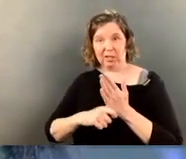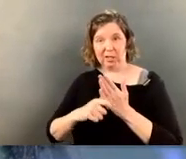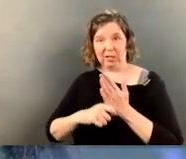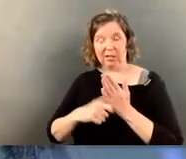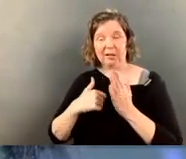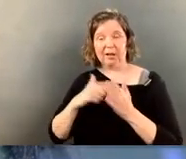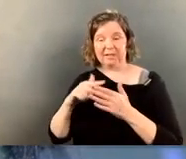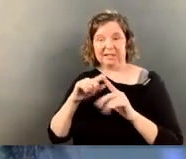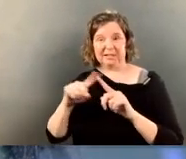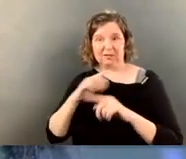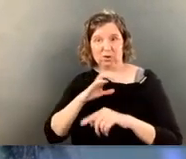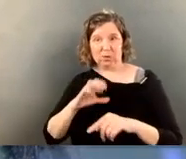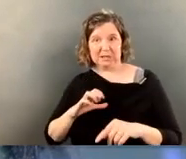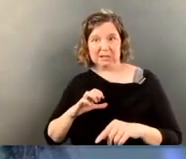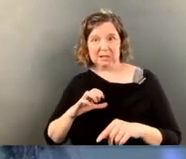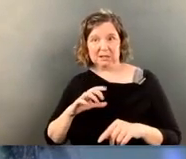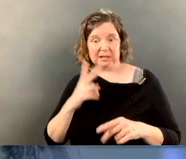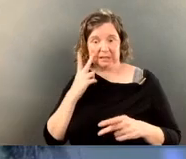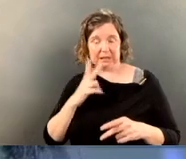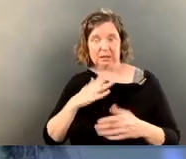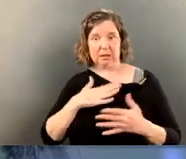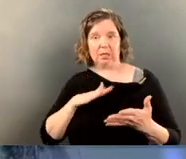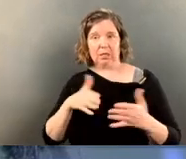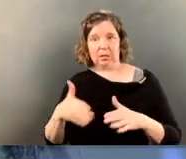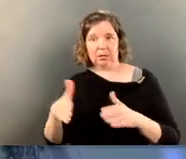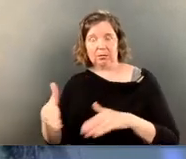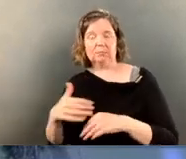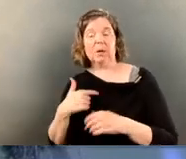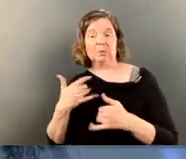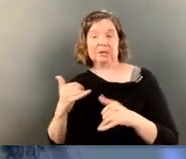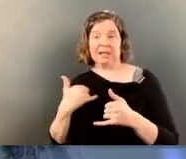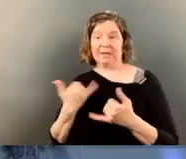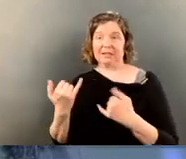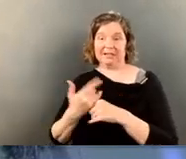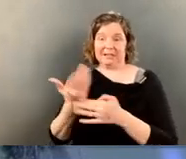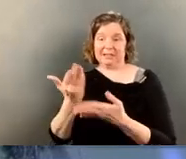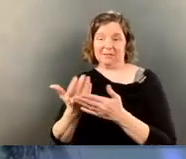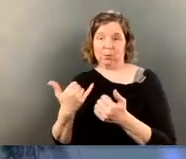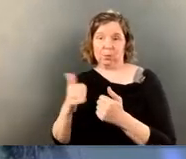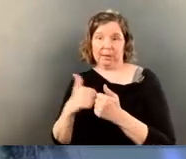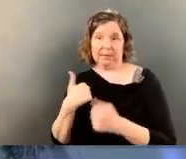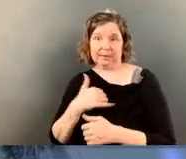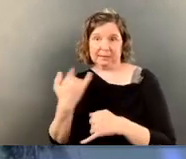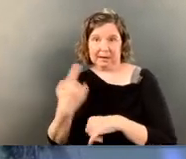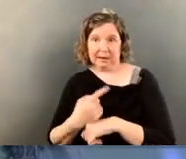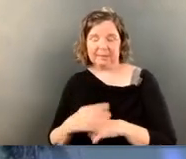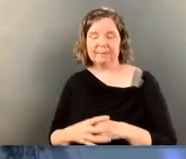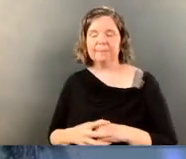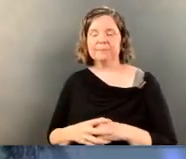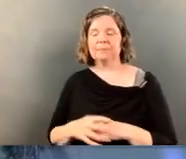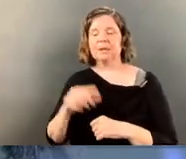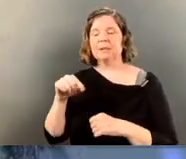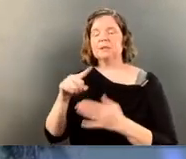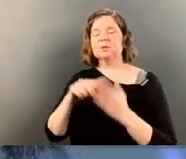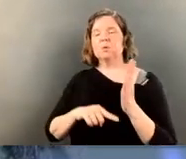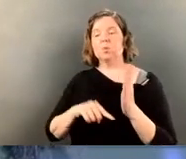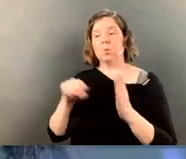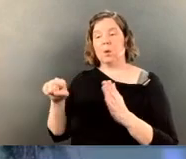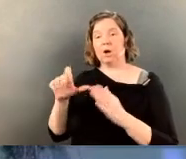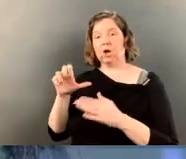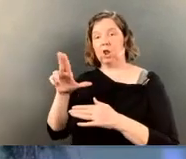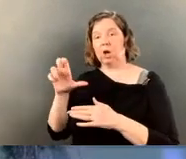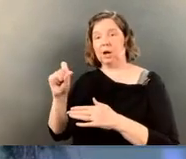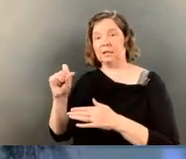these Christians. And we still have it today. We still have this evidence with us today. And this is what